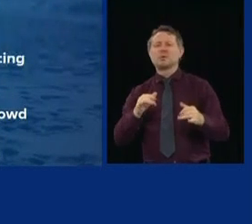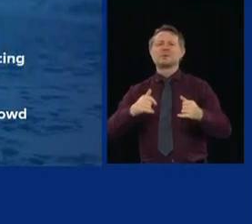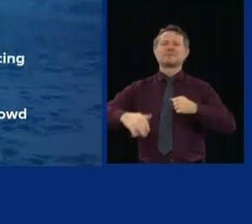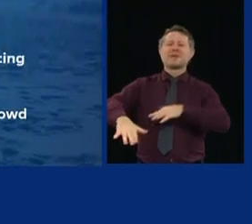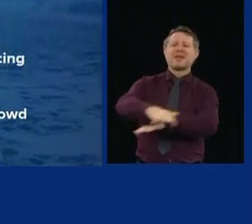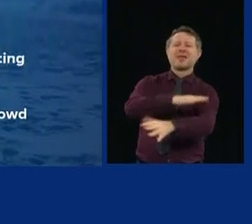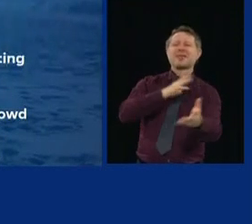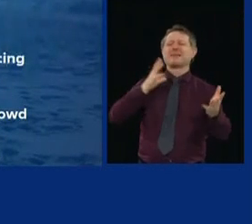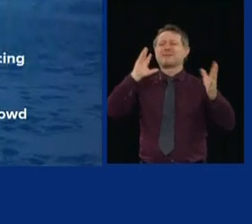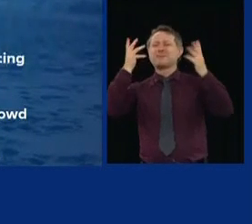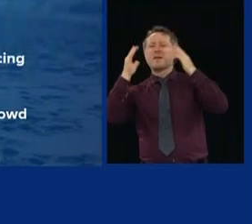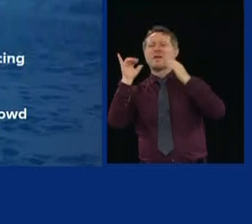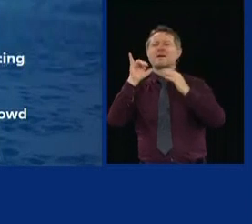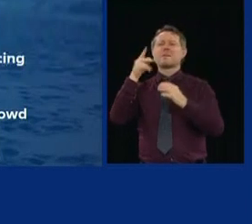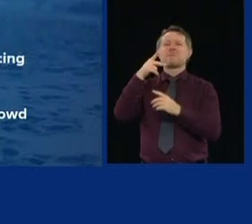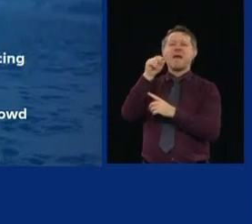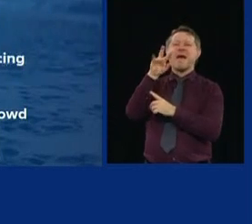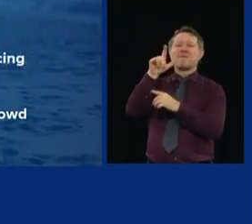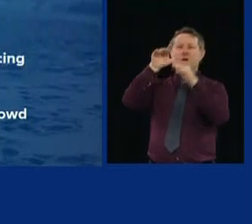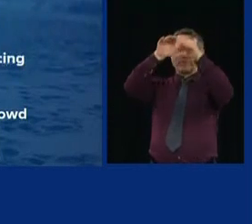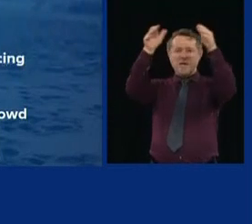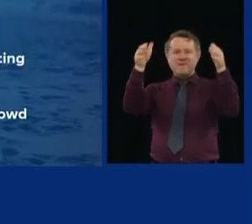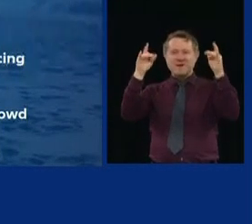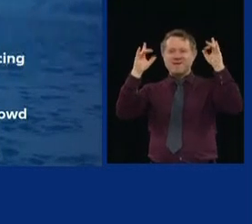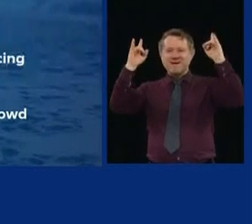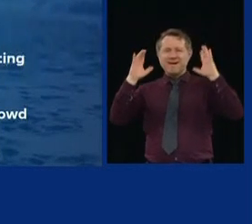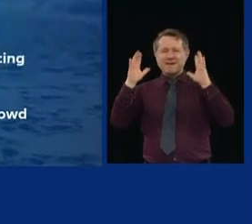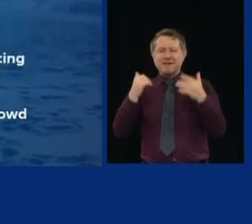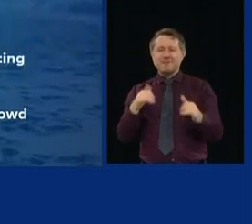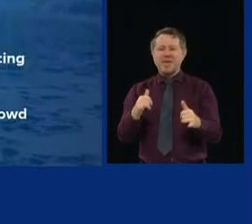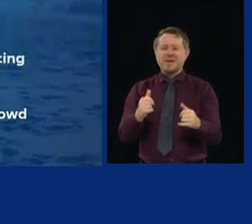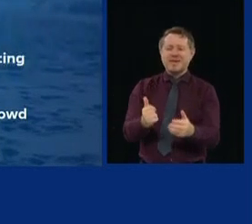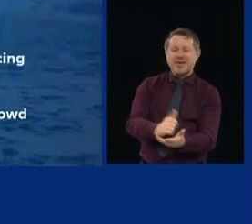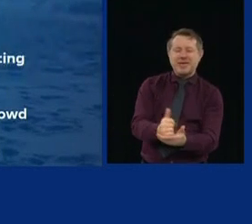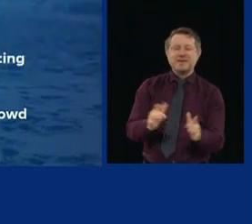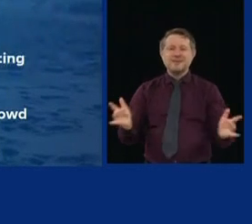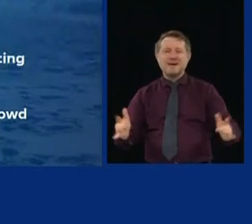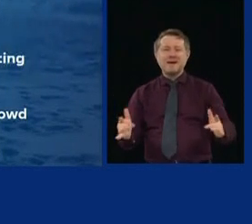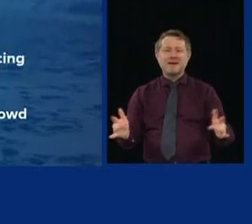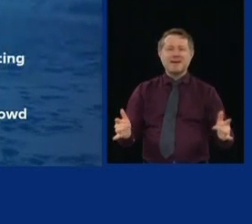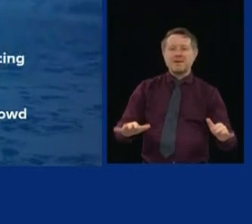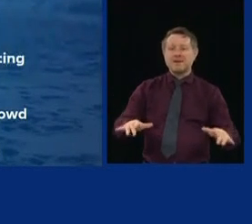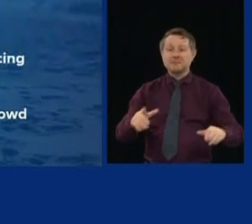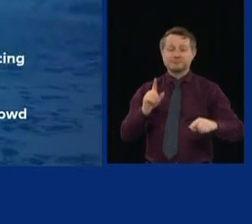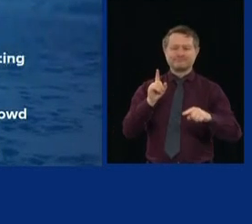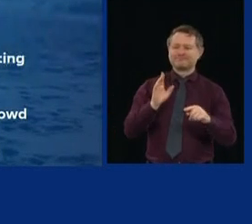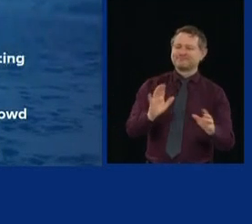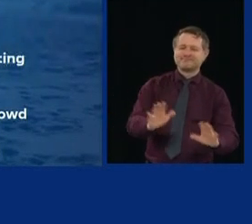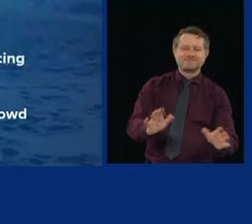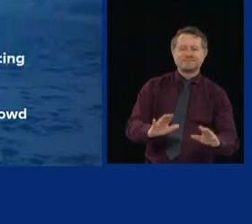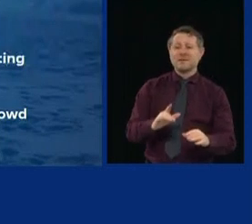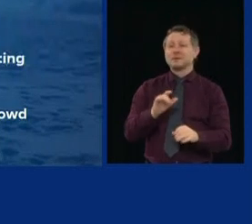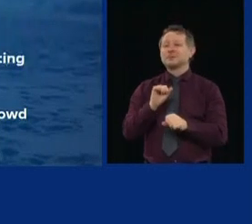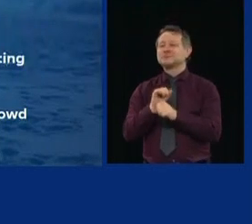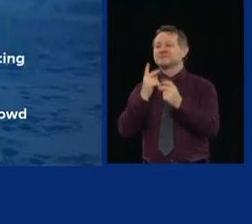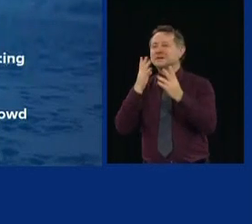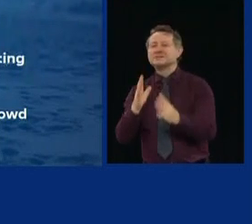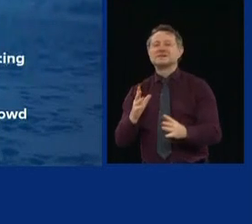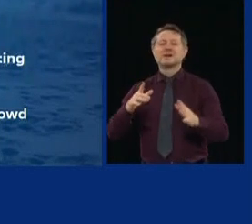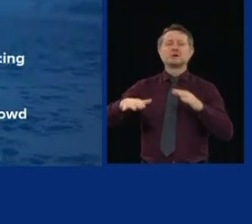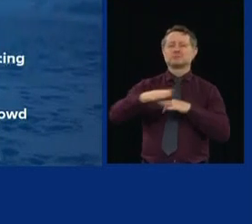Social distancing will be enforced for employees and for visitors. Masks must be worn